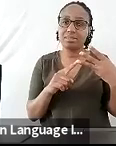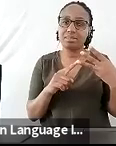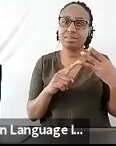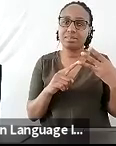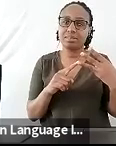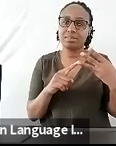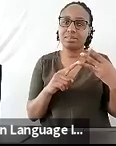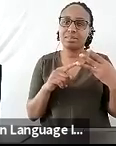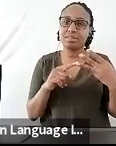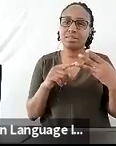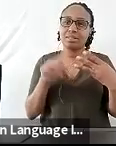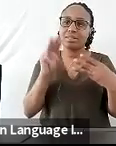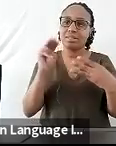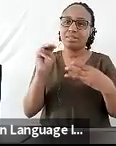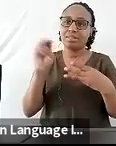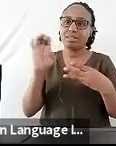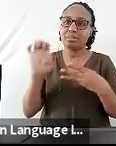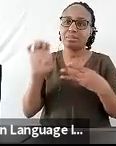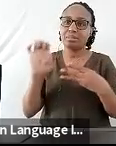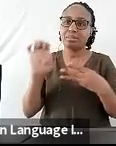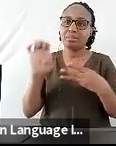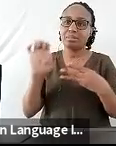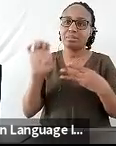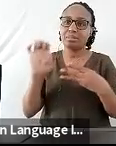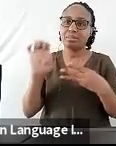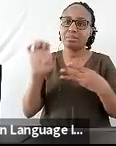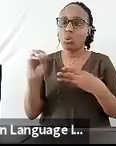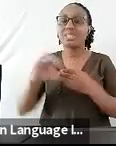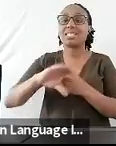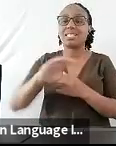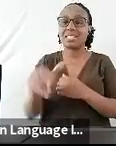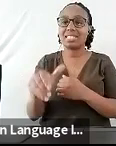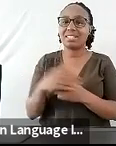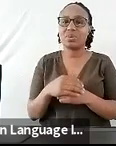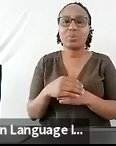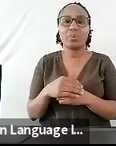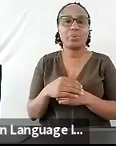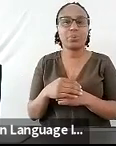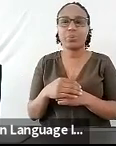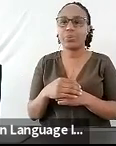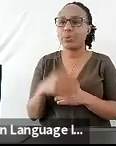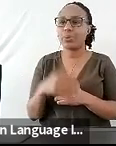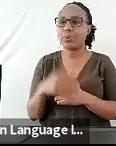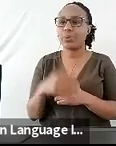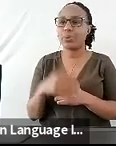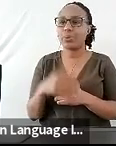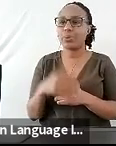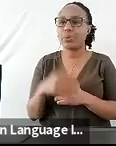Mexico City is amazing. History, culture, food.